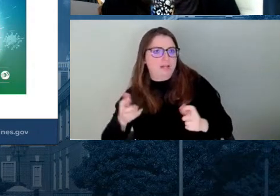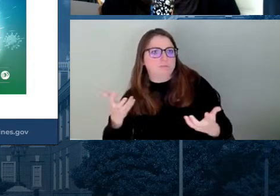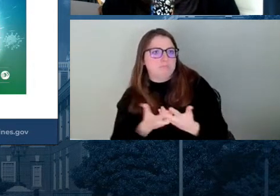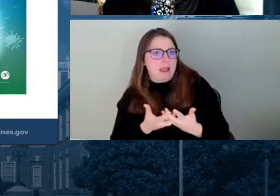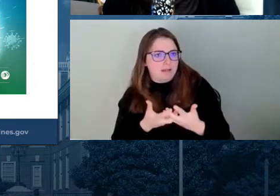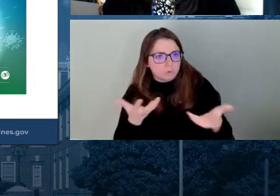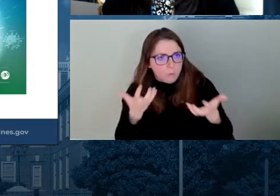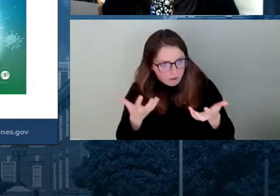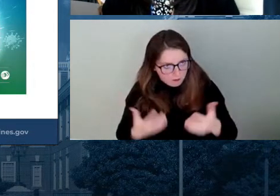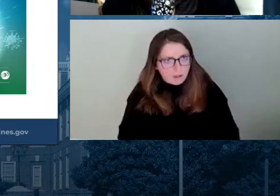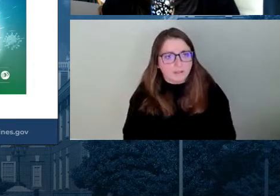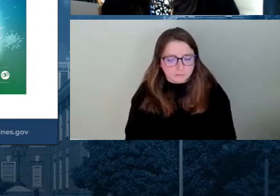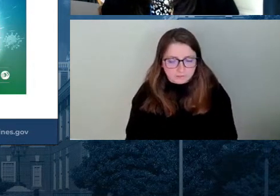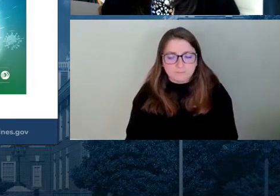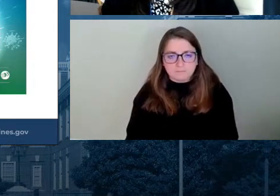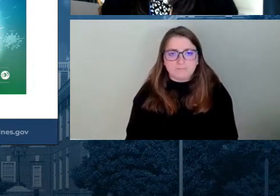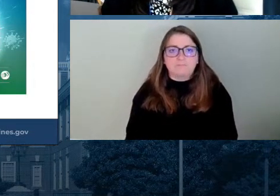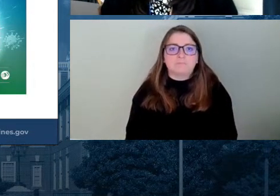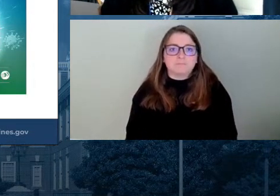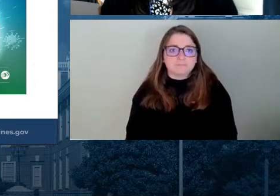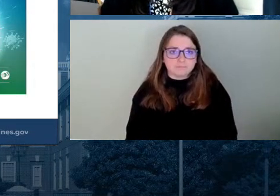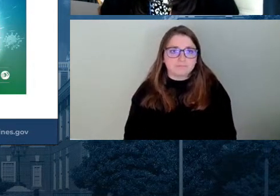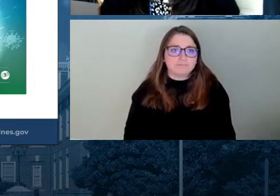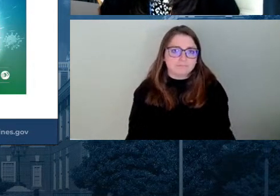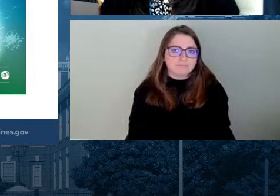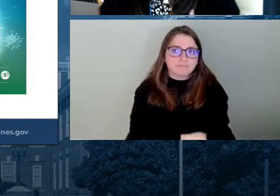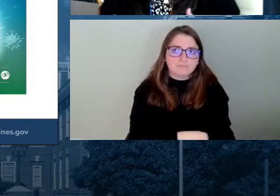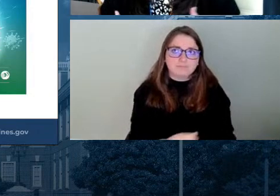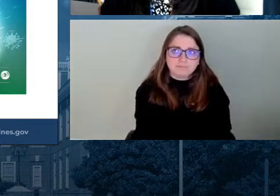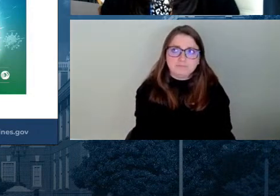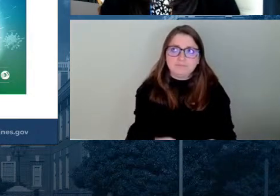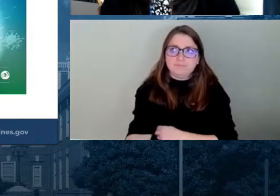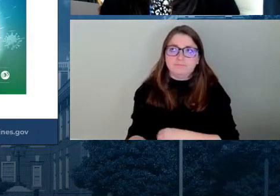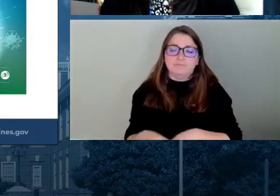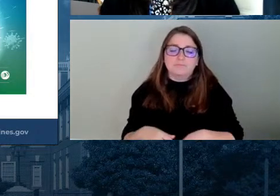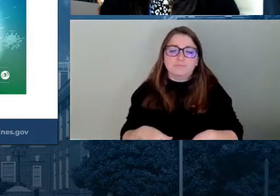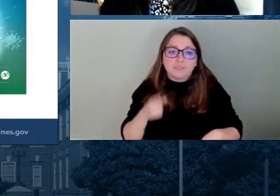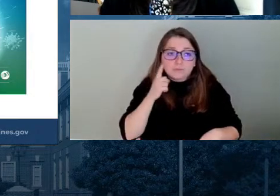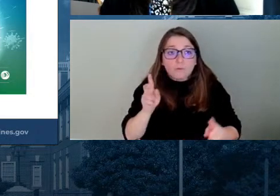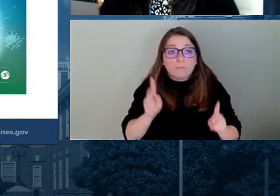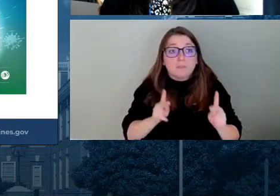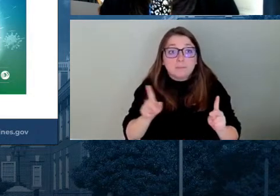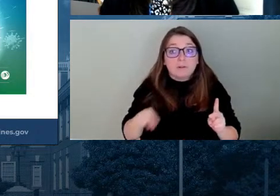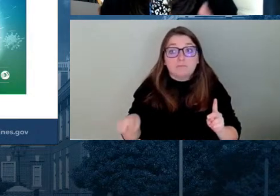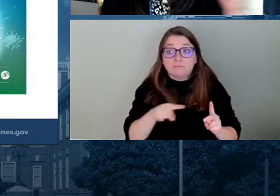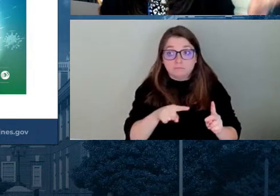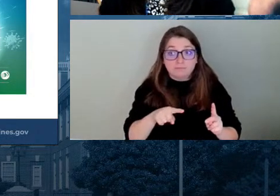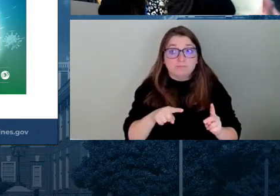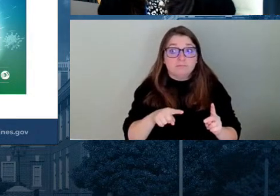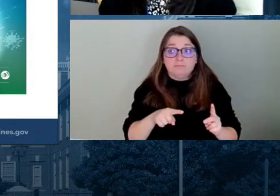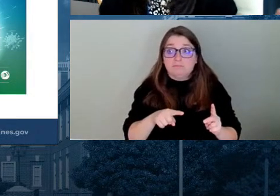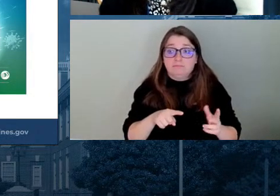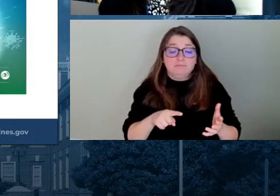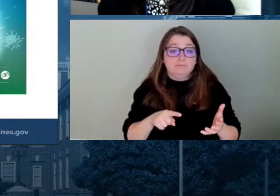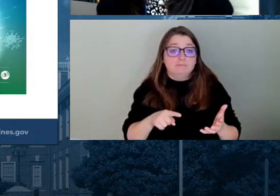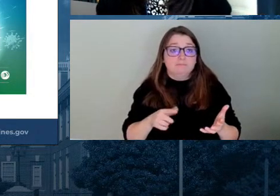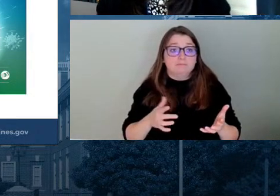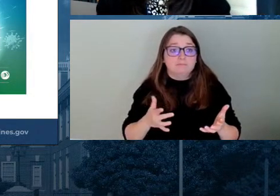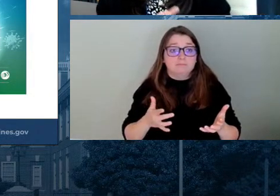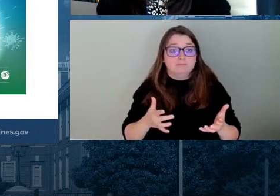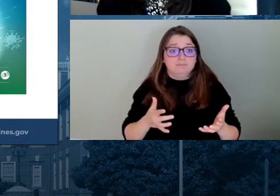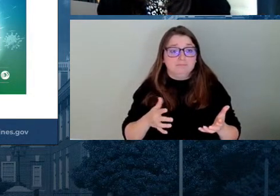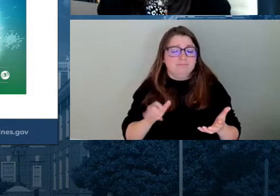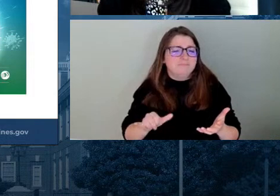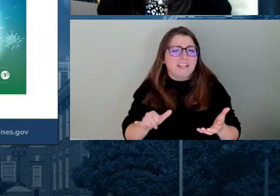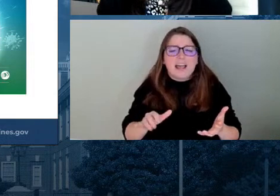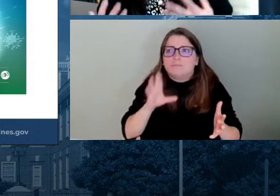matched to what's circulating out in the public. And so for people who have again said, that wonderful number, I